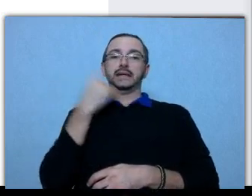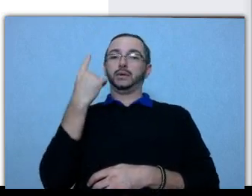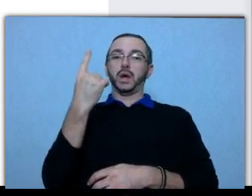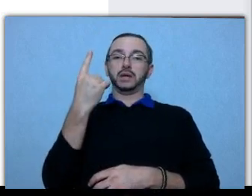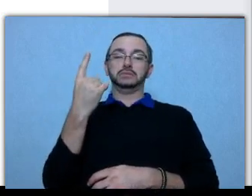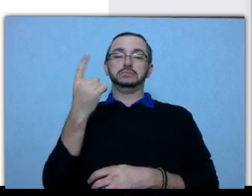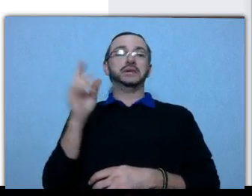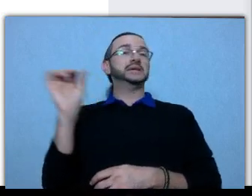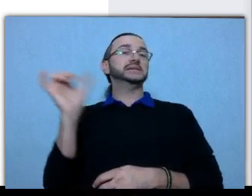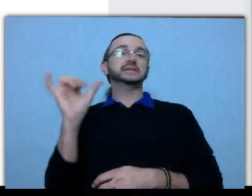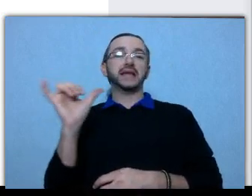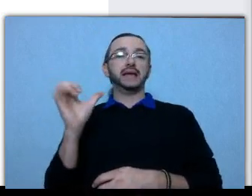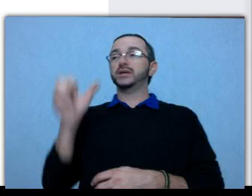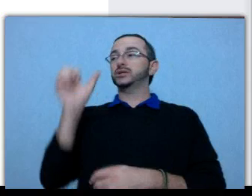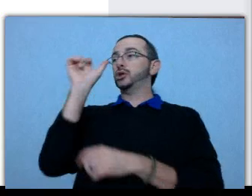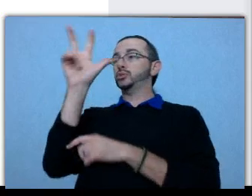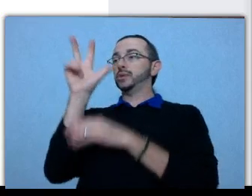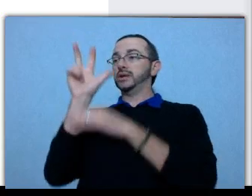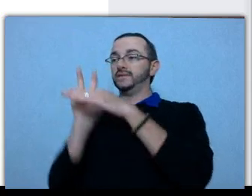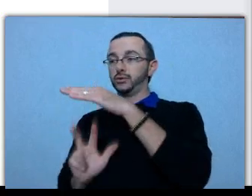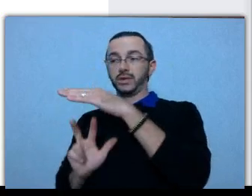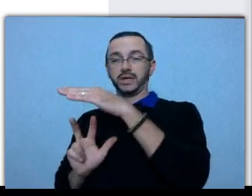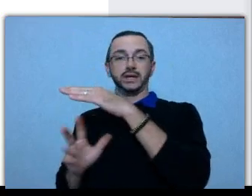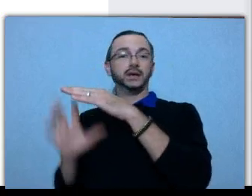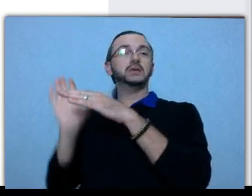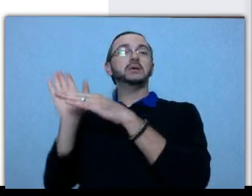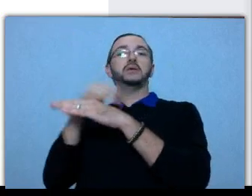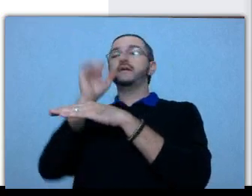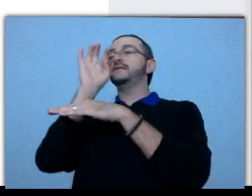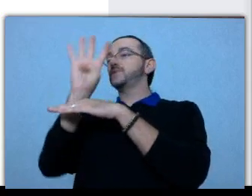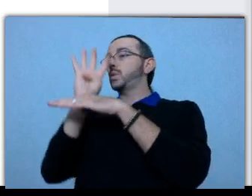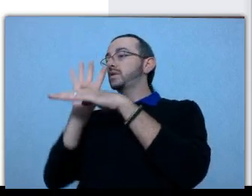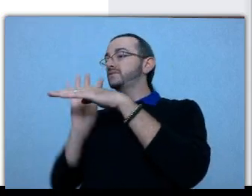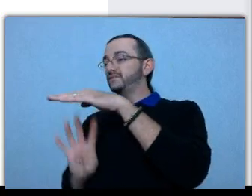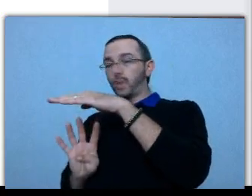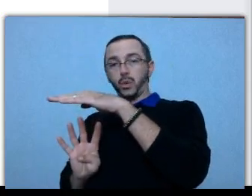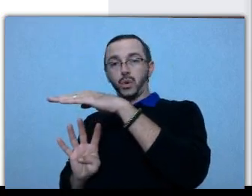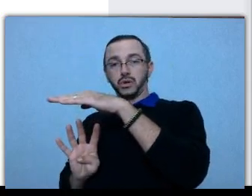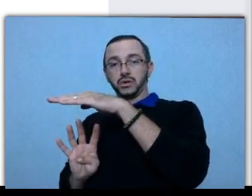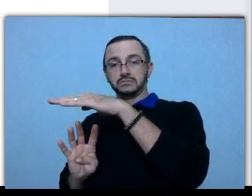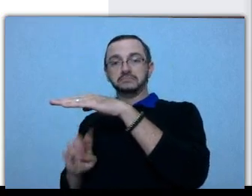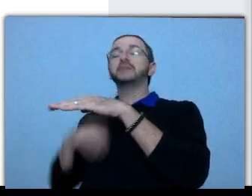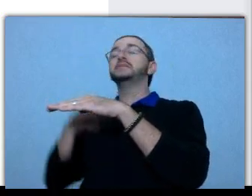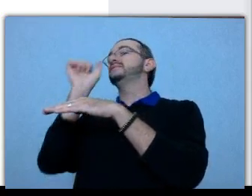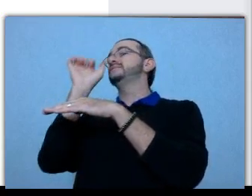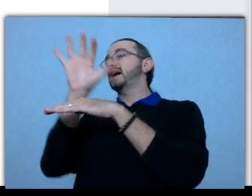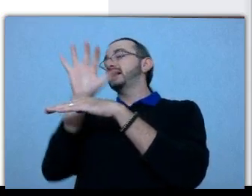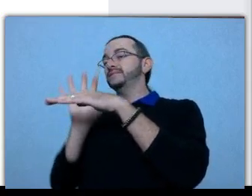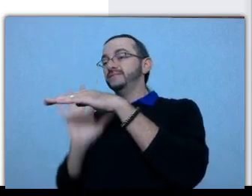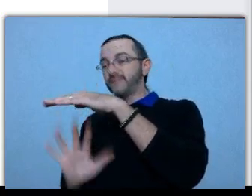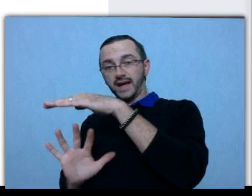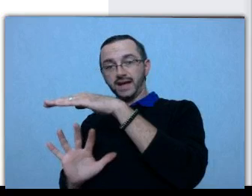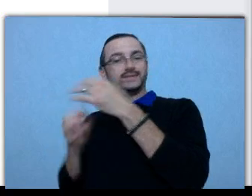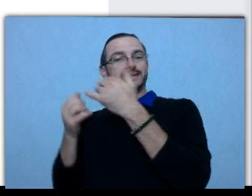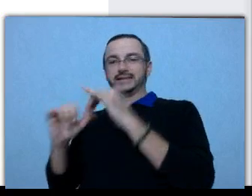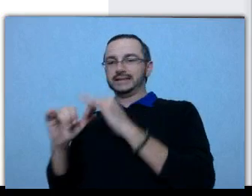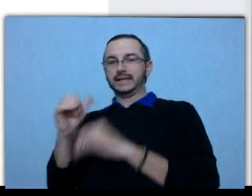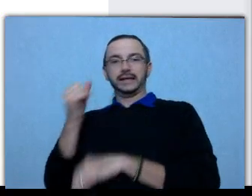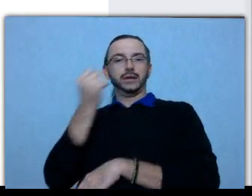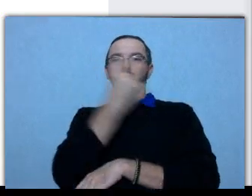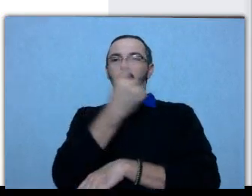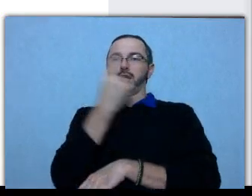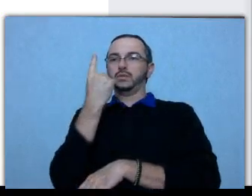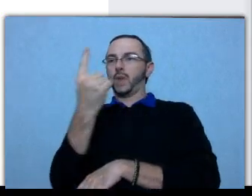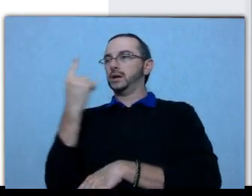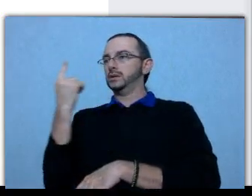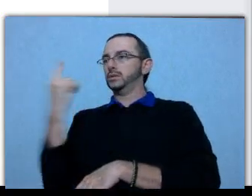3, that would be a giant 1. 4 over 4, that's a giant 1. 5 over 5, all of those